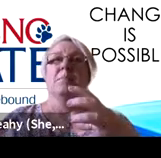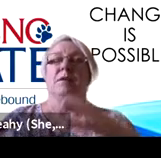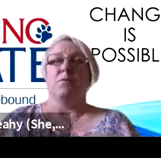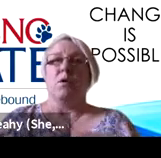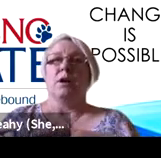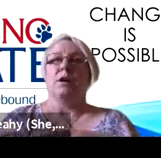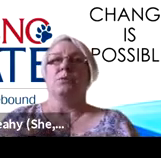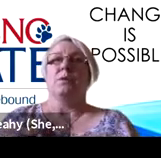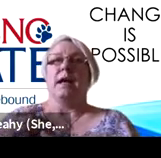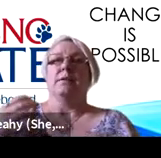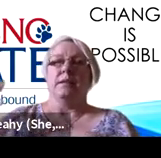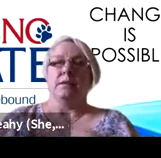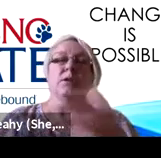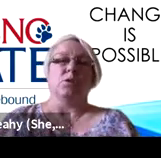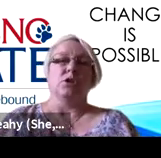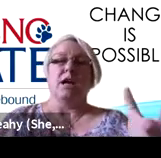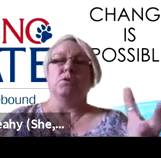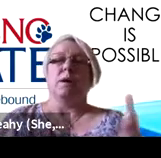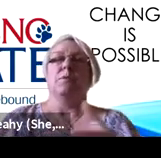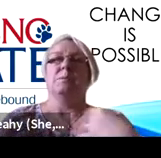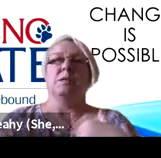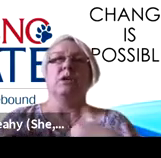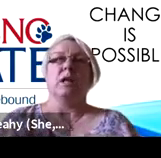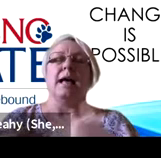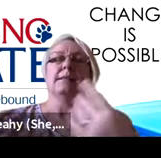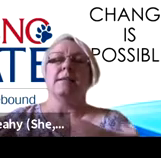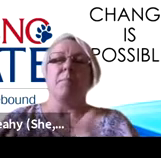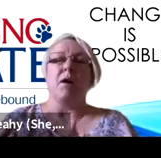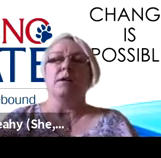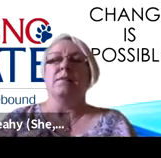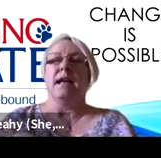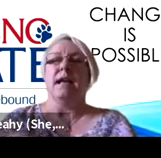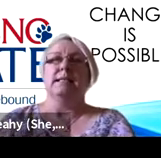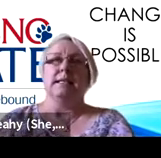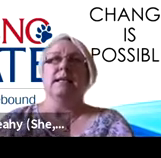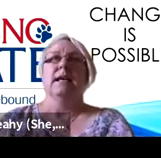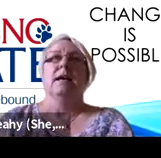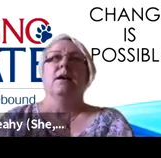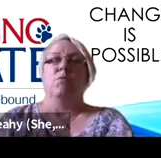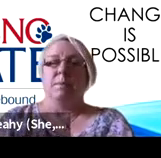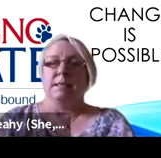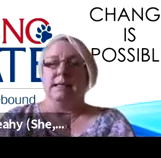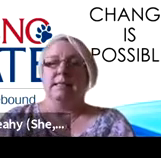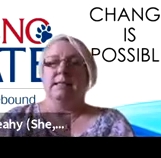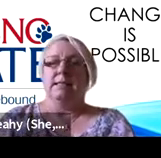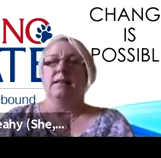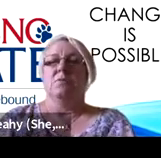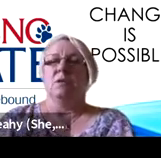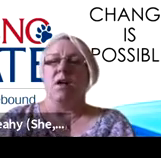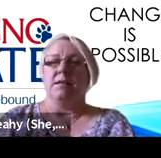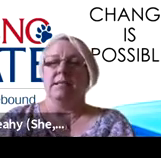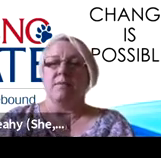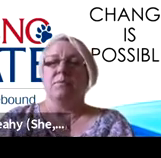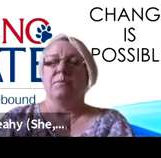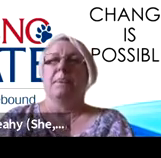class, before you can, in order to graduate. Well, this particular class is not part of the ADT for business at the